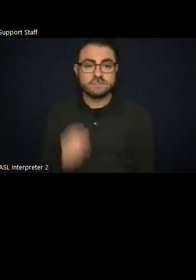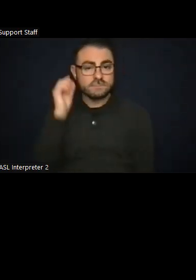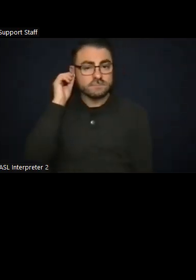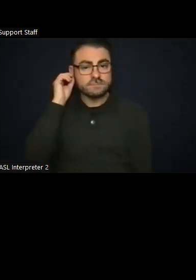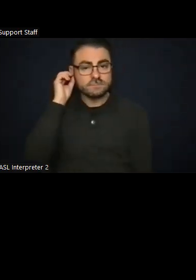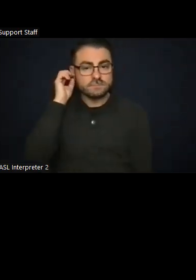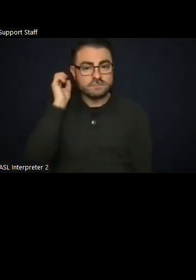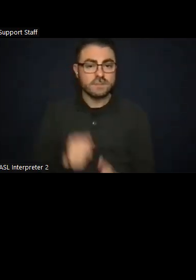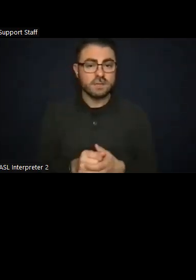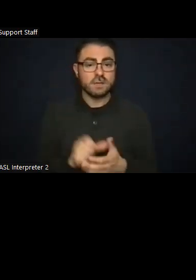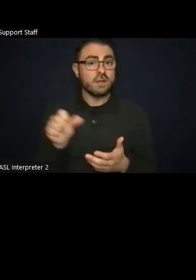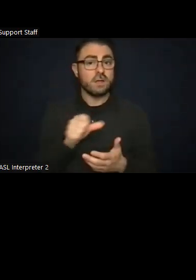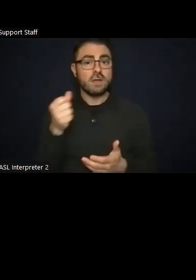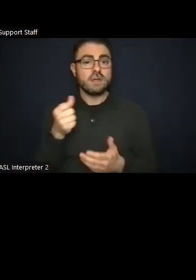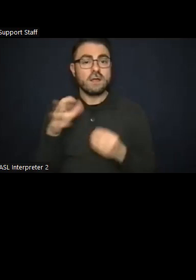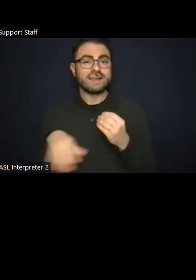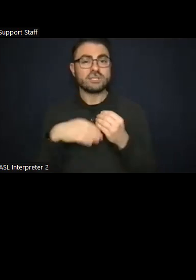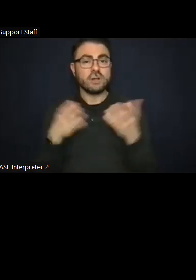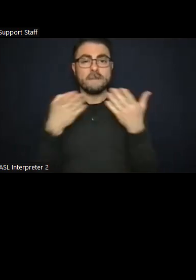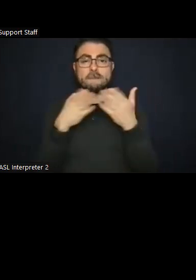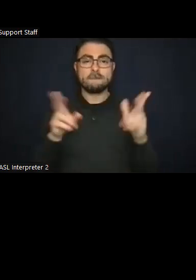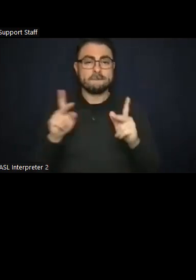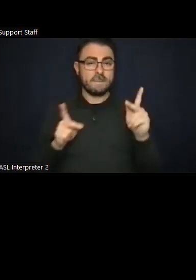other additional public comments